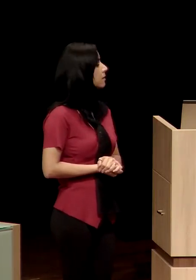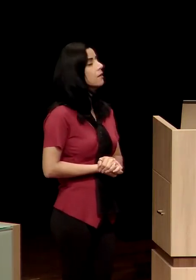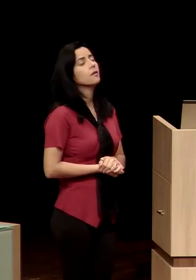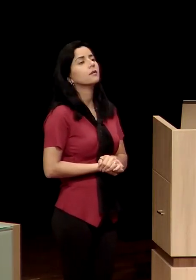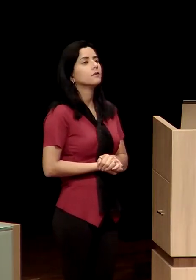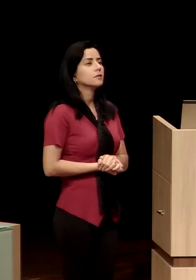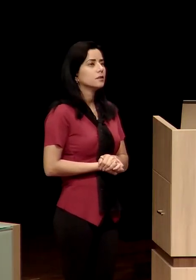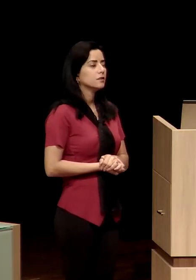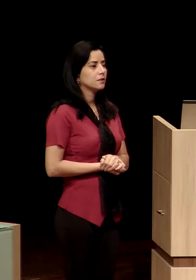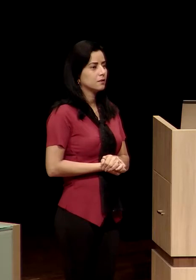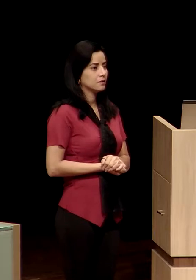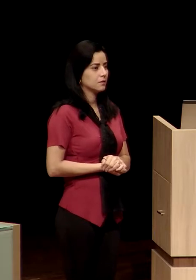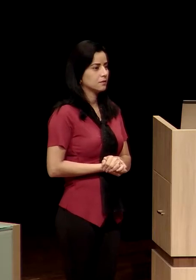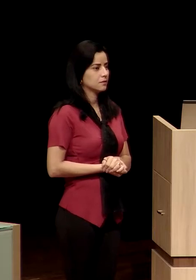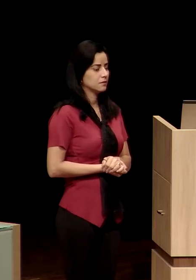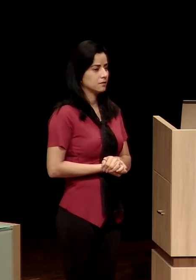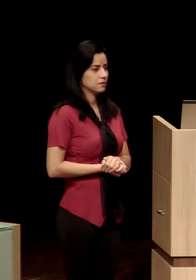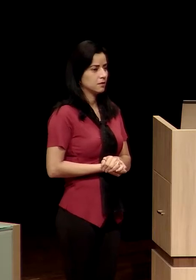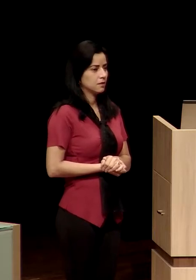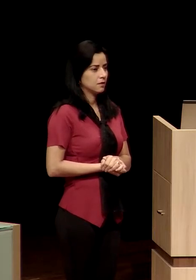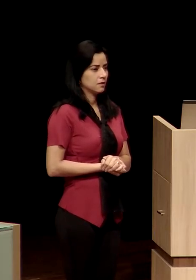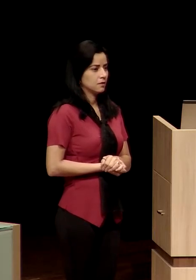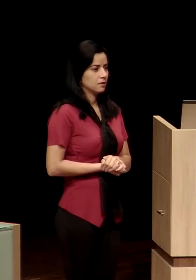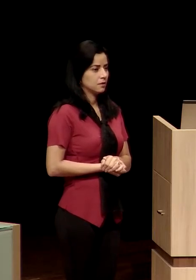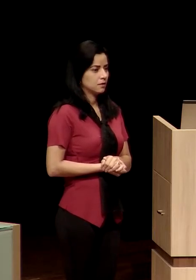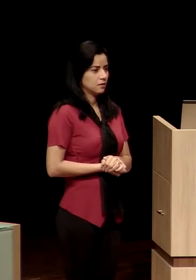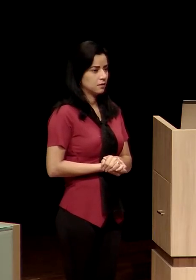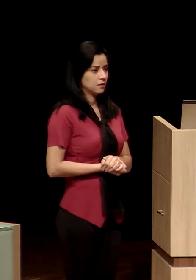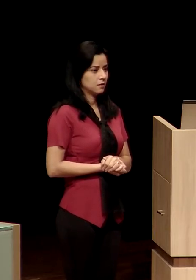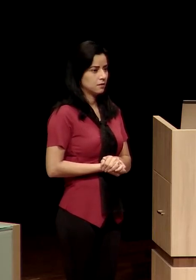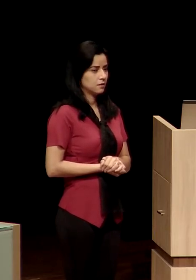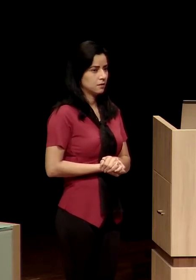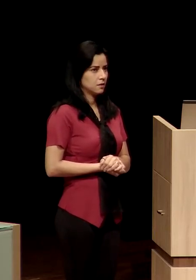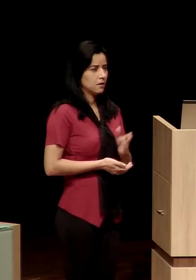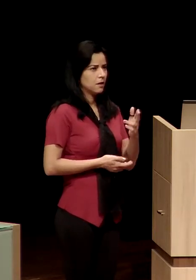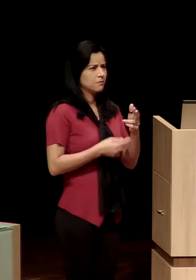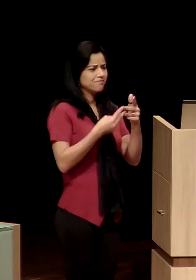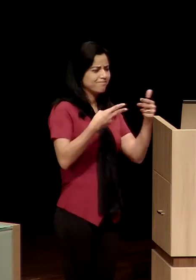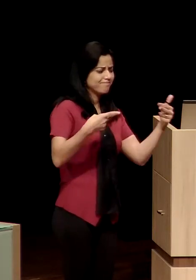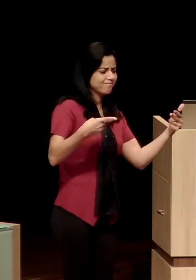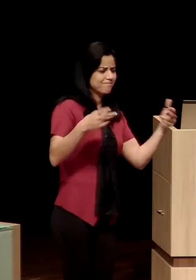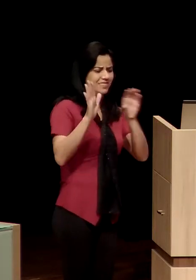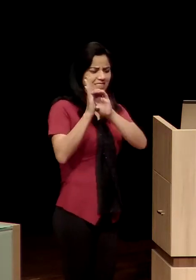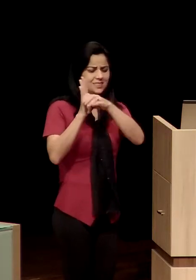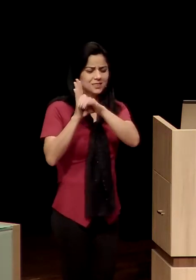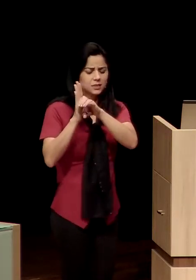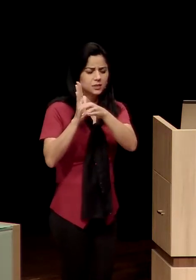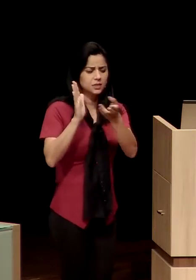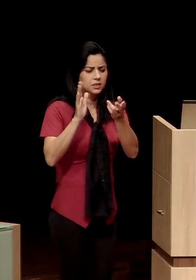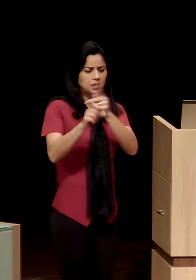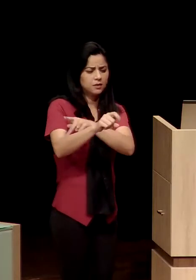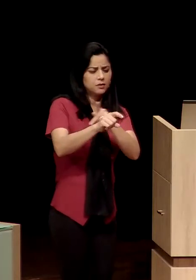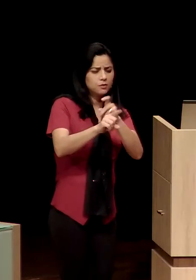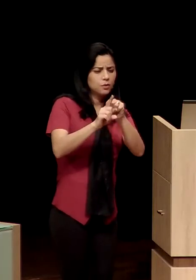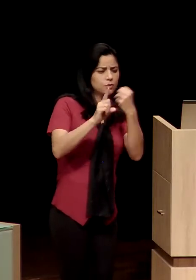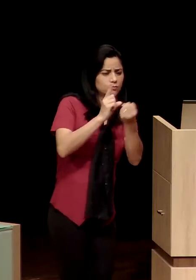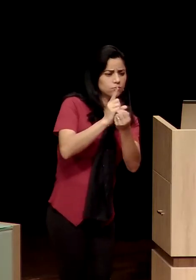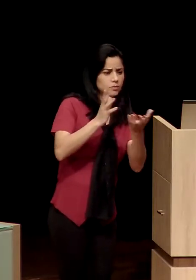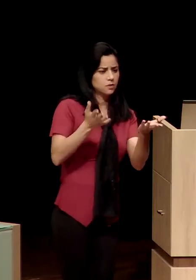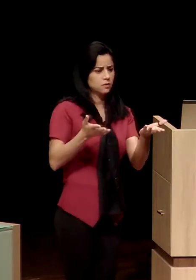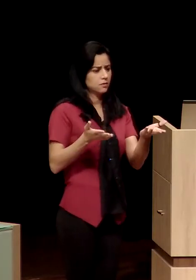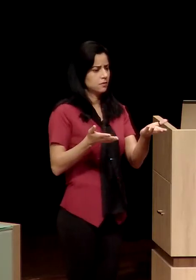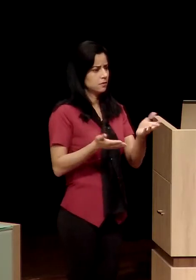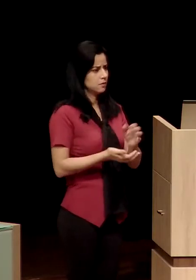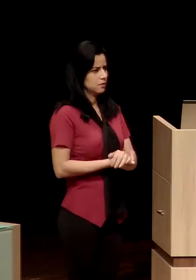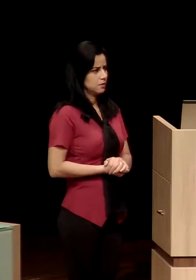the concept of social pedagogy. Vários conceitos de pedagogia social